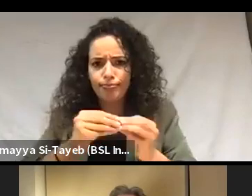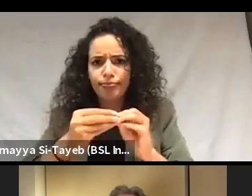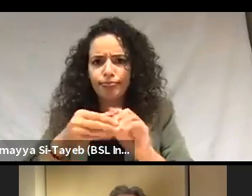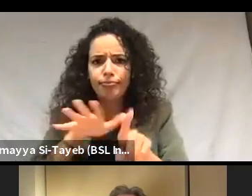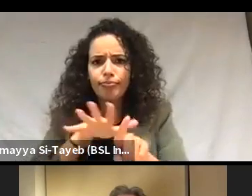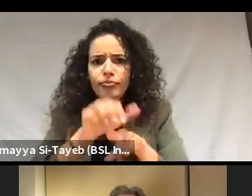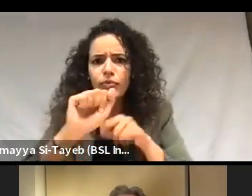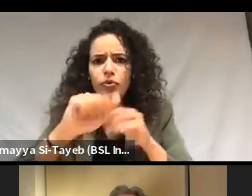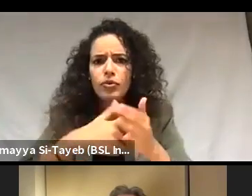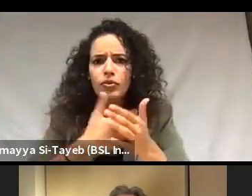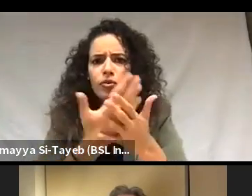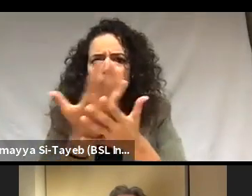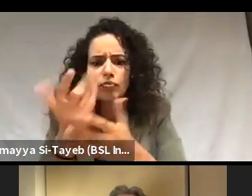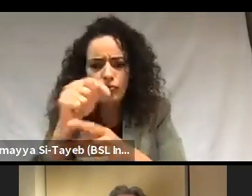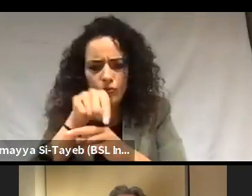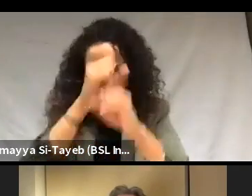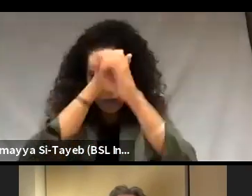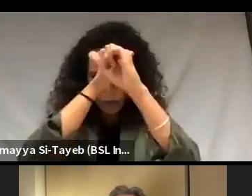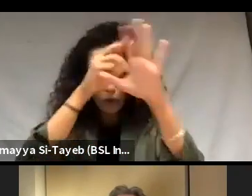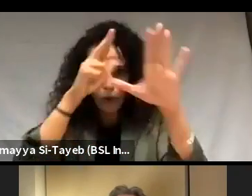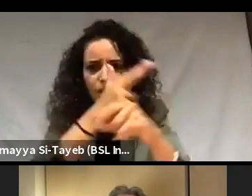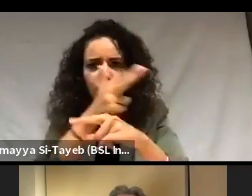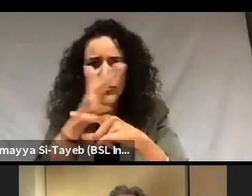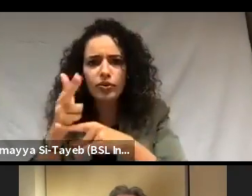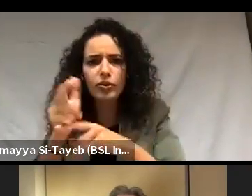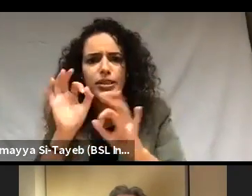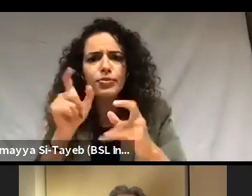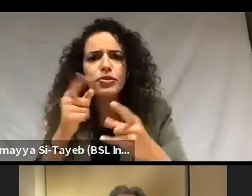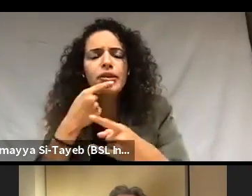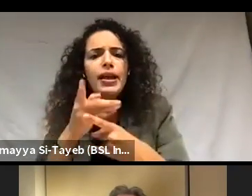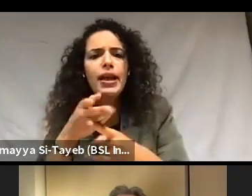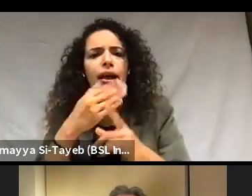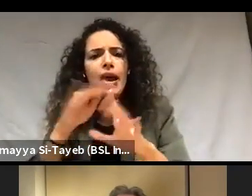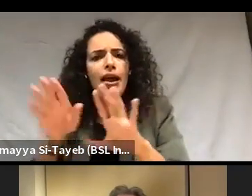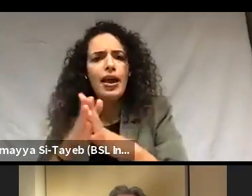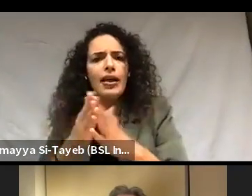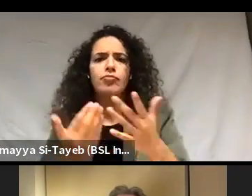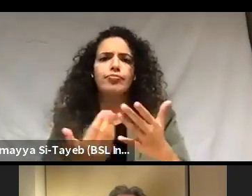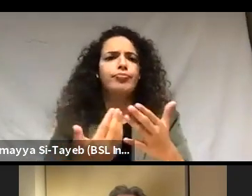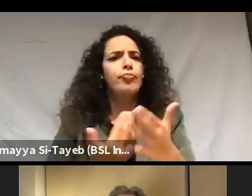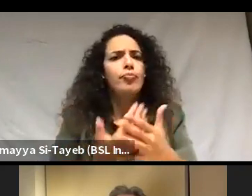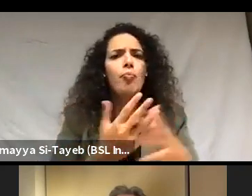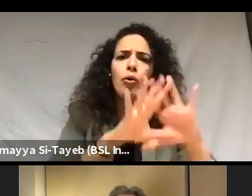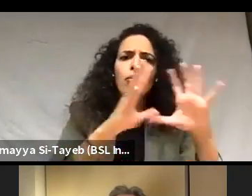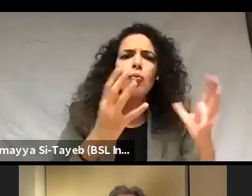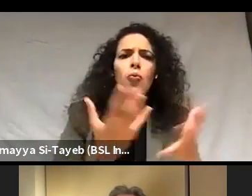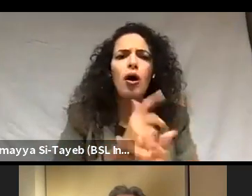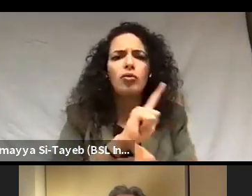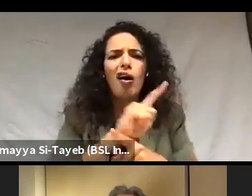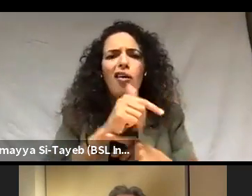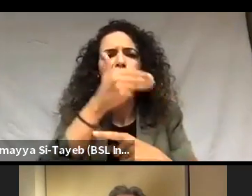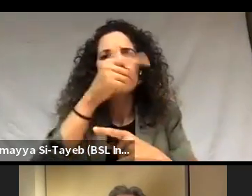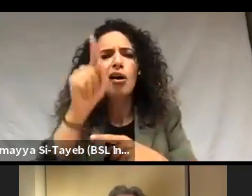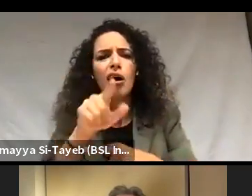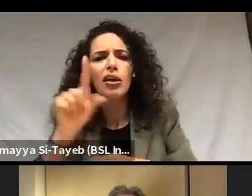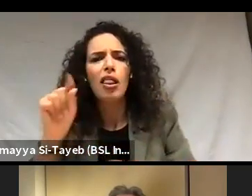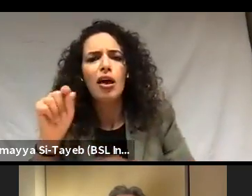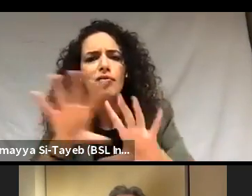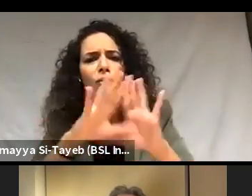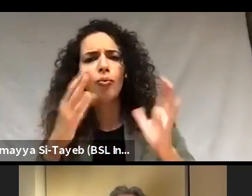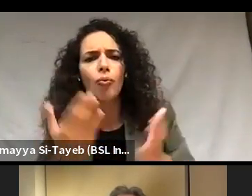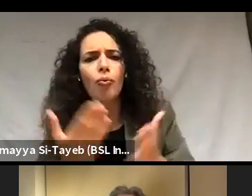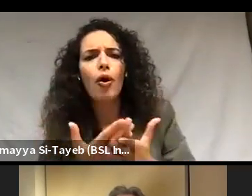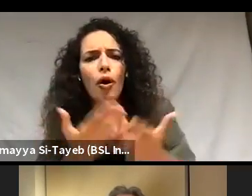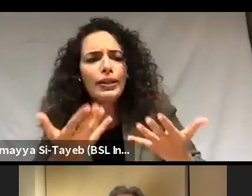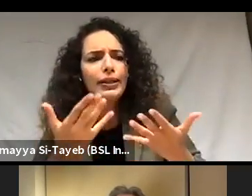concept of terrorism, especially in the Western world over the last 2 decades, in the post 9/11, world, where we've